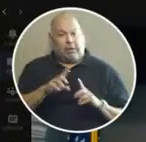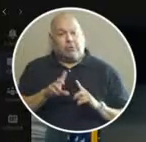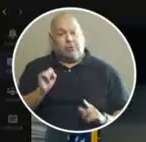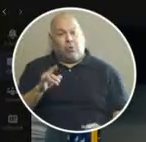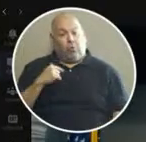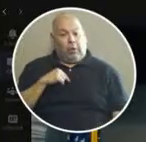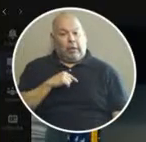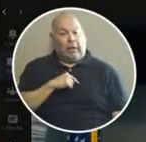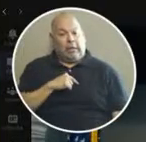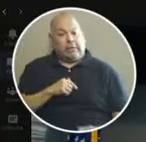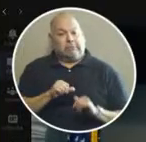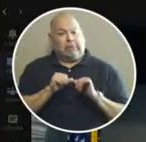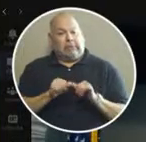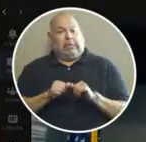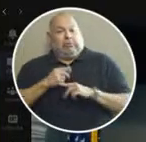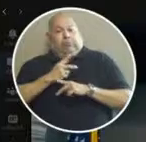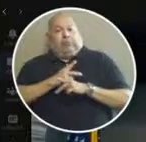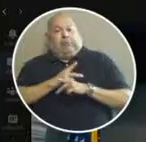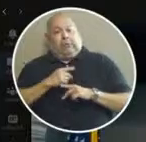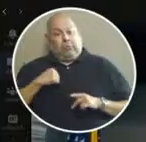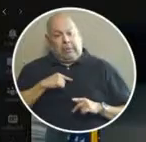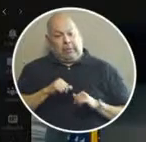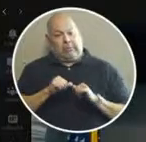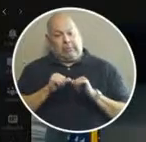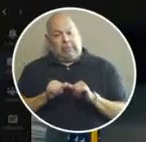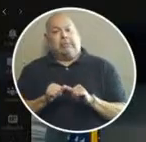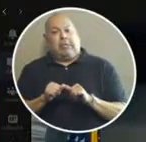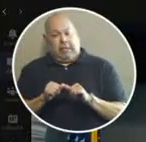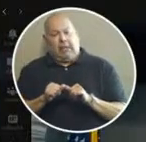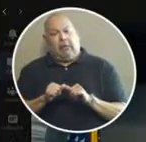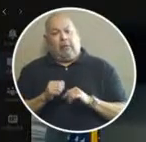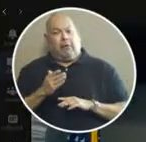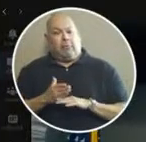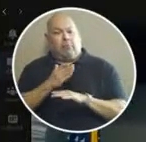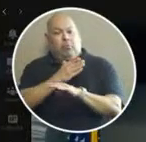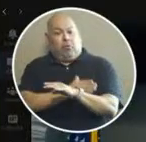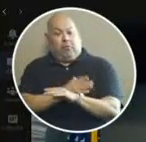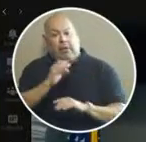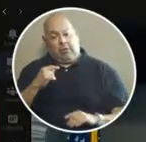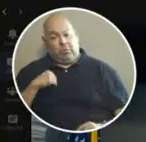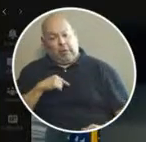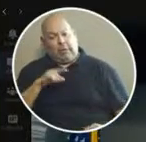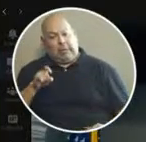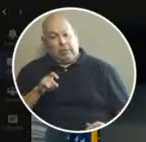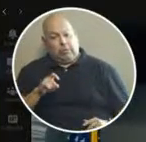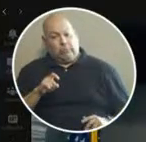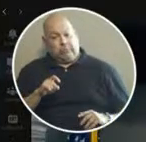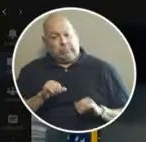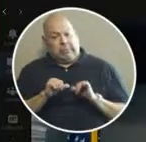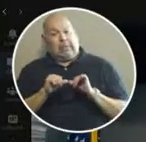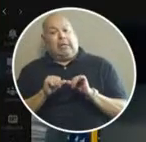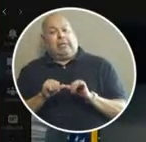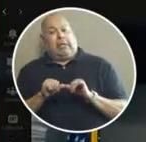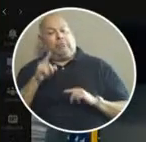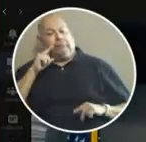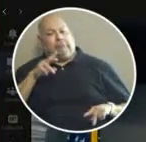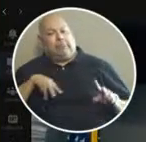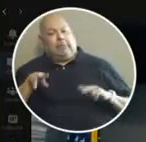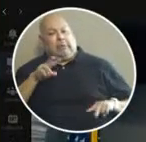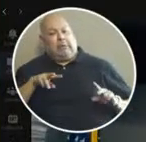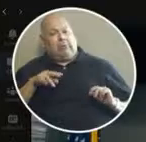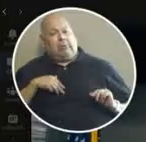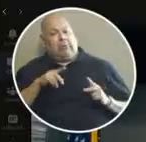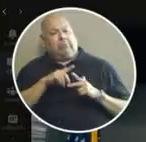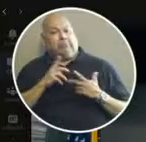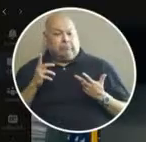need to continue taking care of them. We need to continue being prudent, and we need to continue observing the